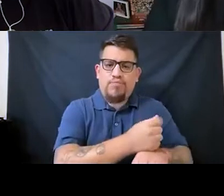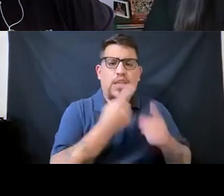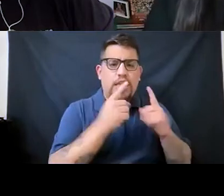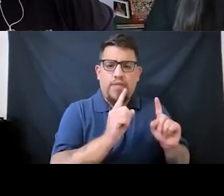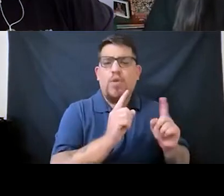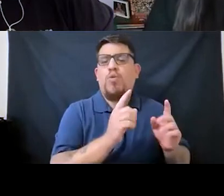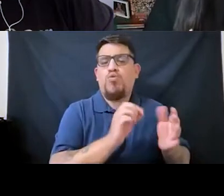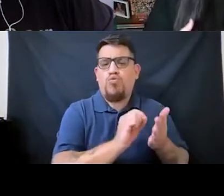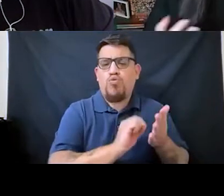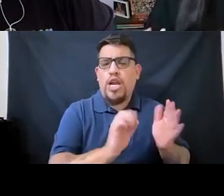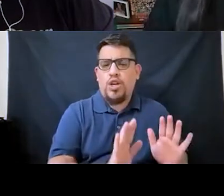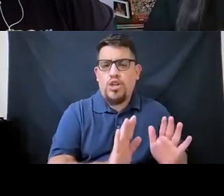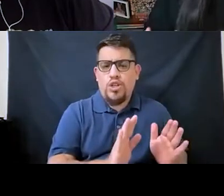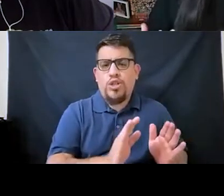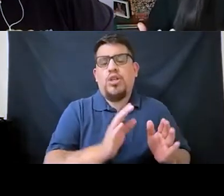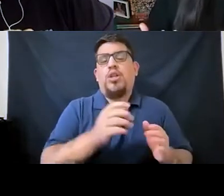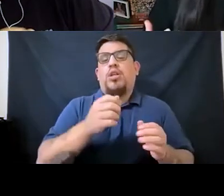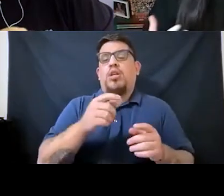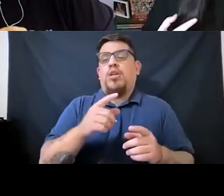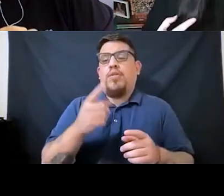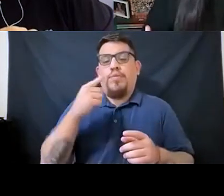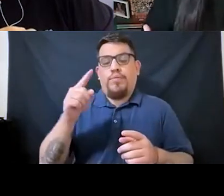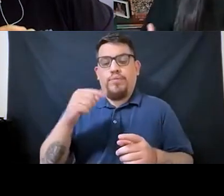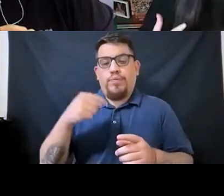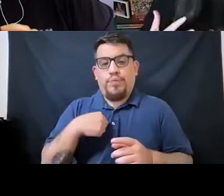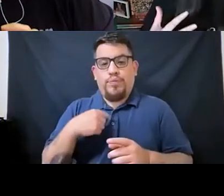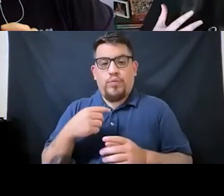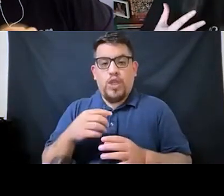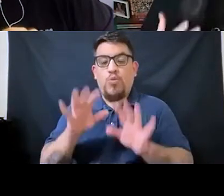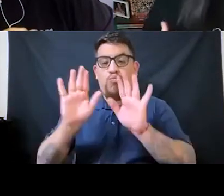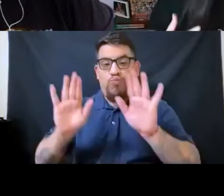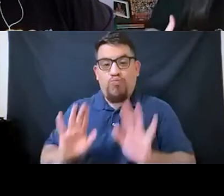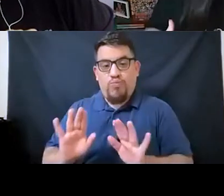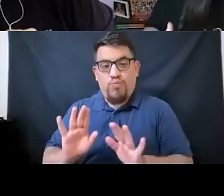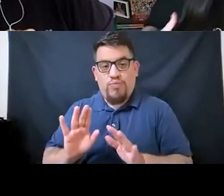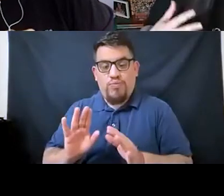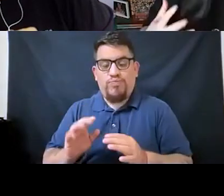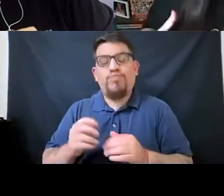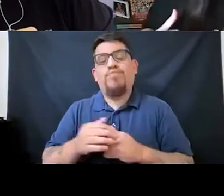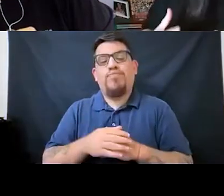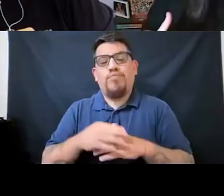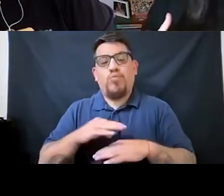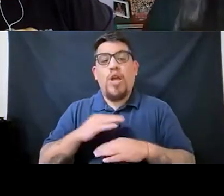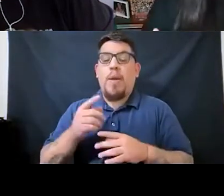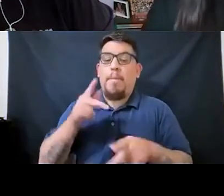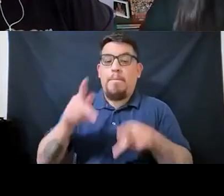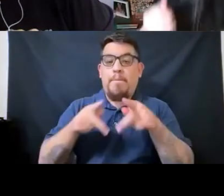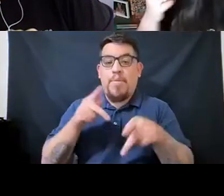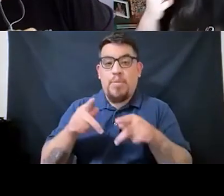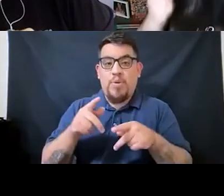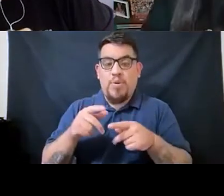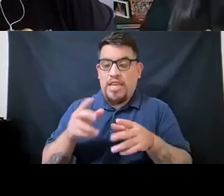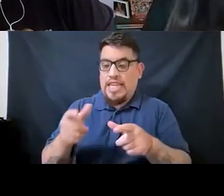writers. For me, just one of the things that was so incredibly like humbling and moving was when people were getting their copies,